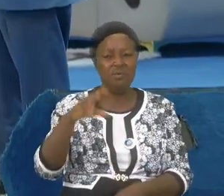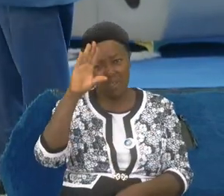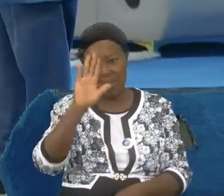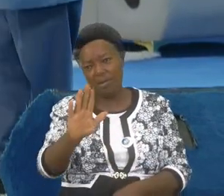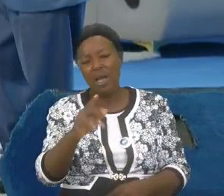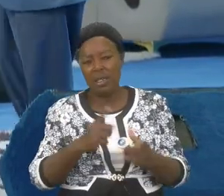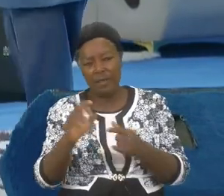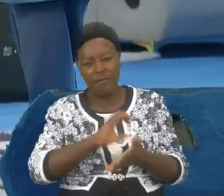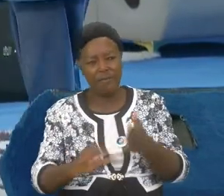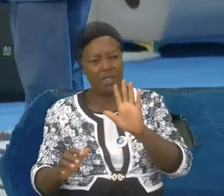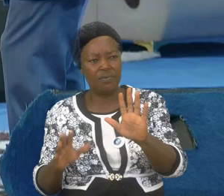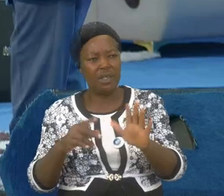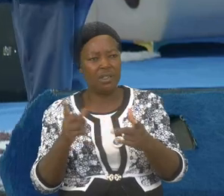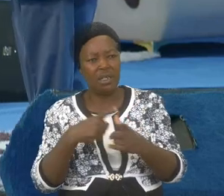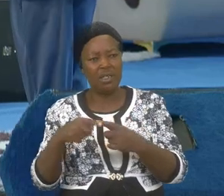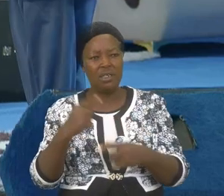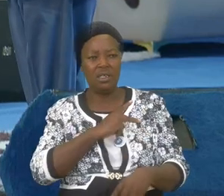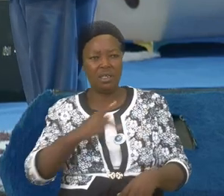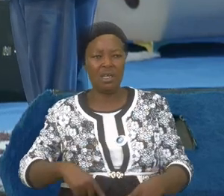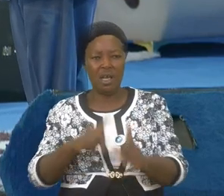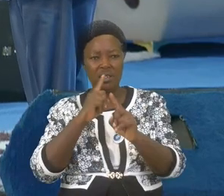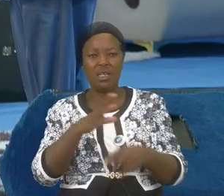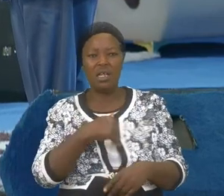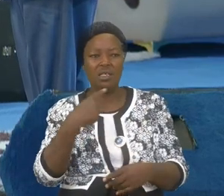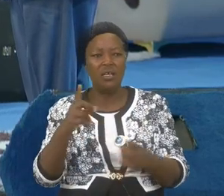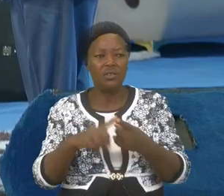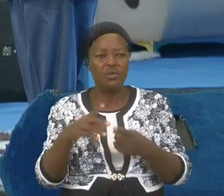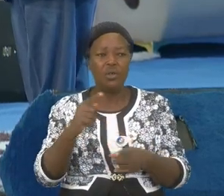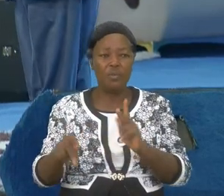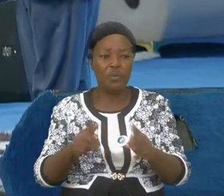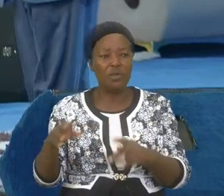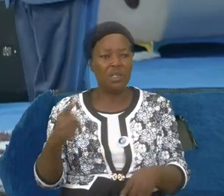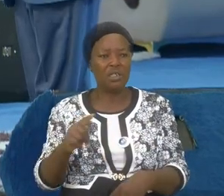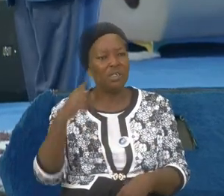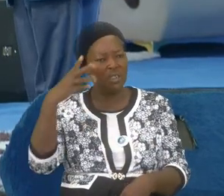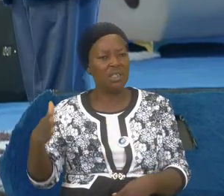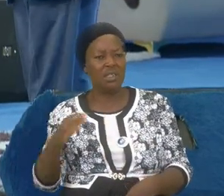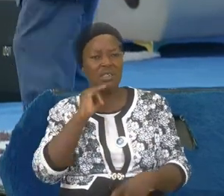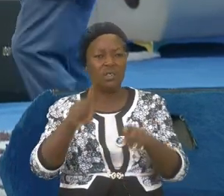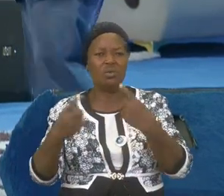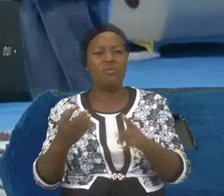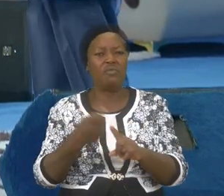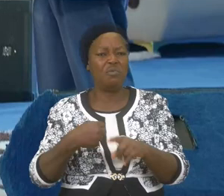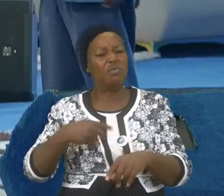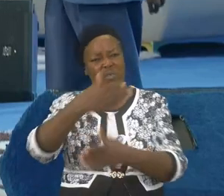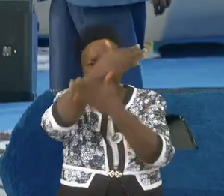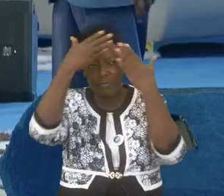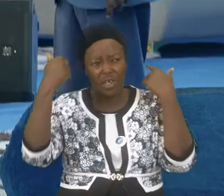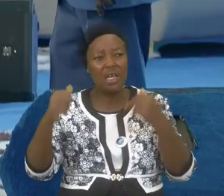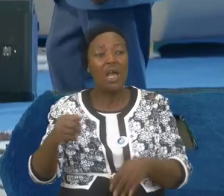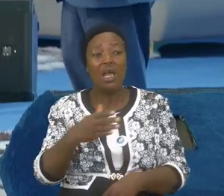thing is gone from me, I have forgotten. If ye will not make known unto me the dream with